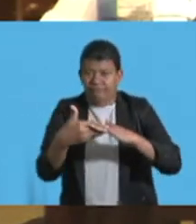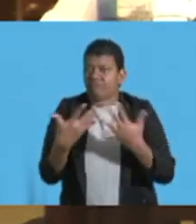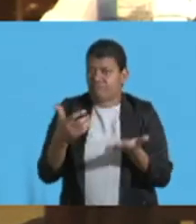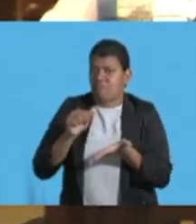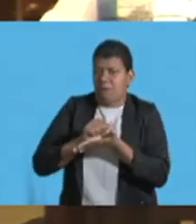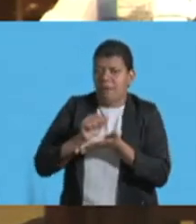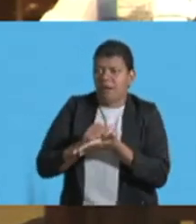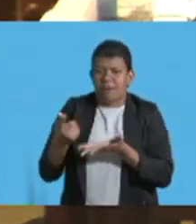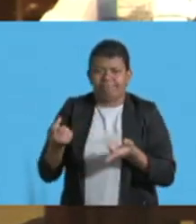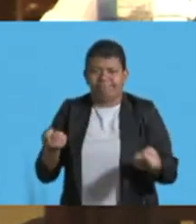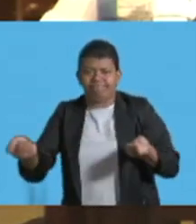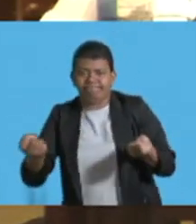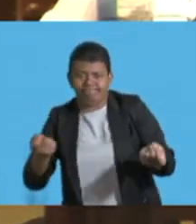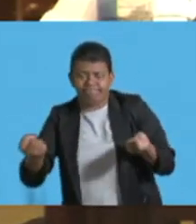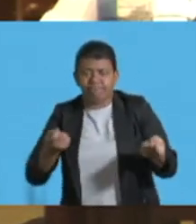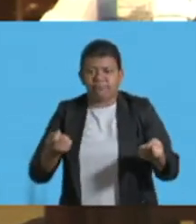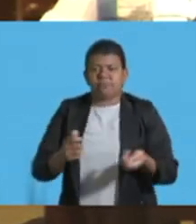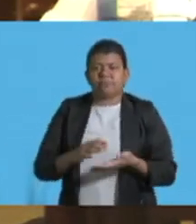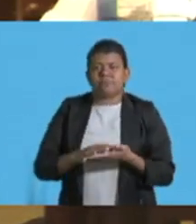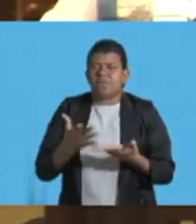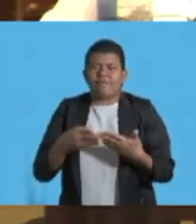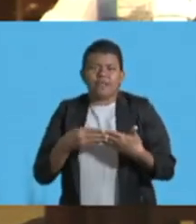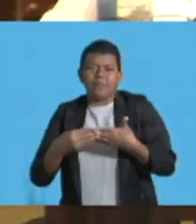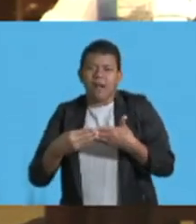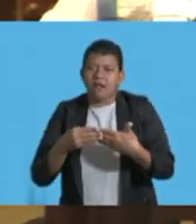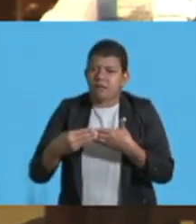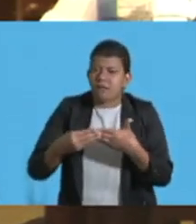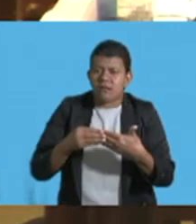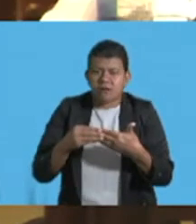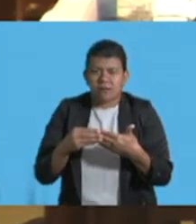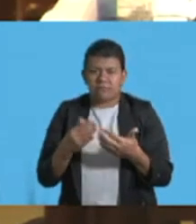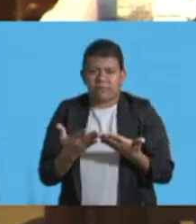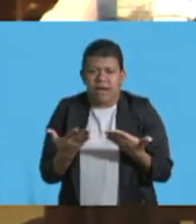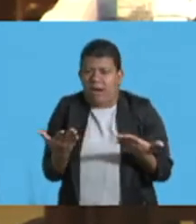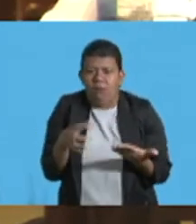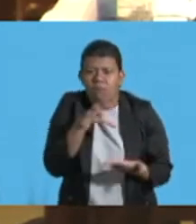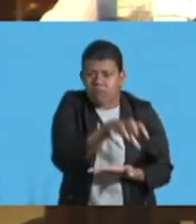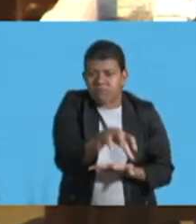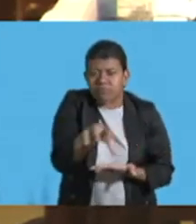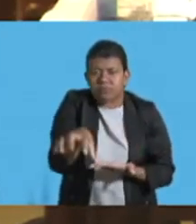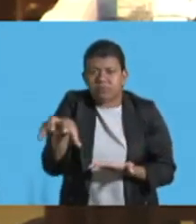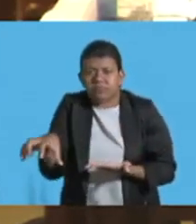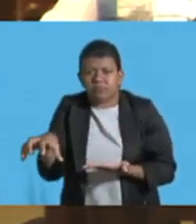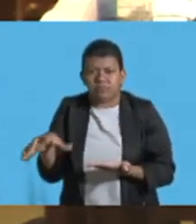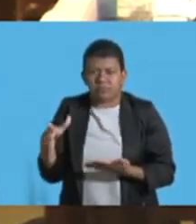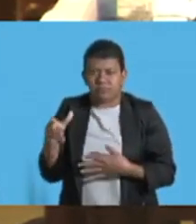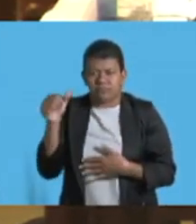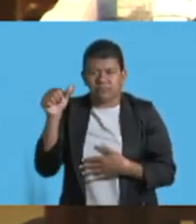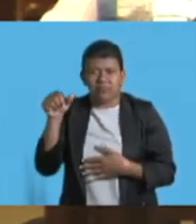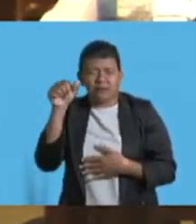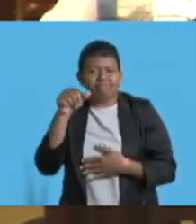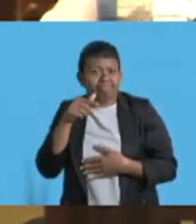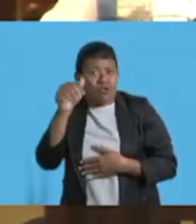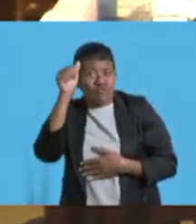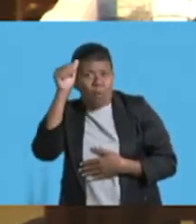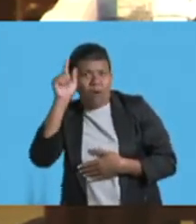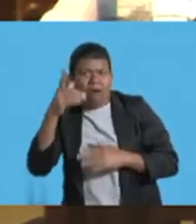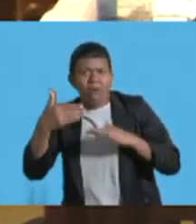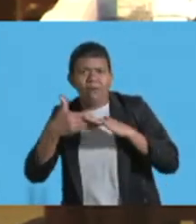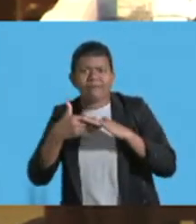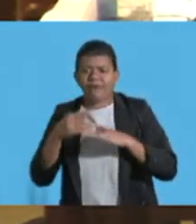of people and cargo at these 12 ports with an average per month of